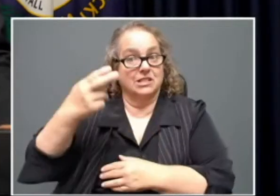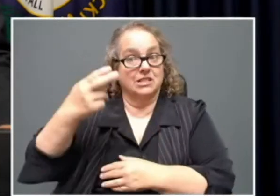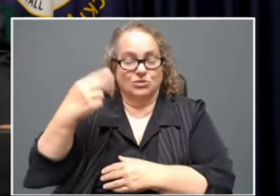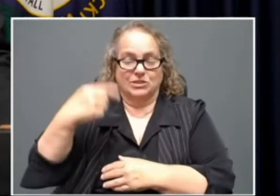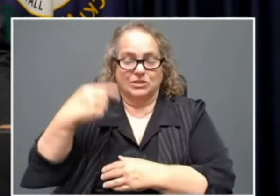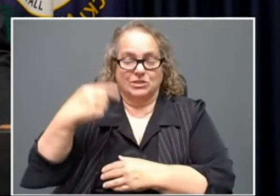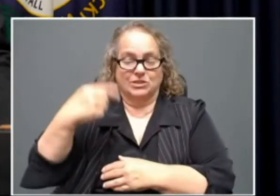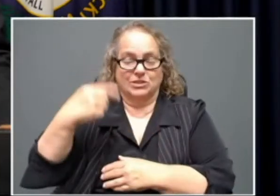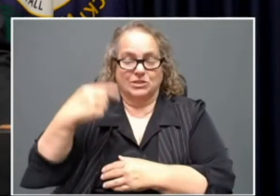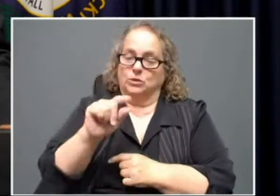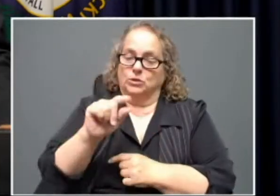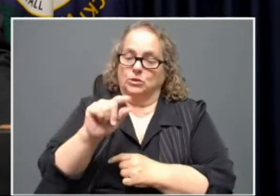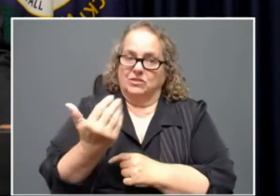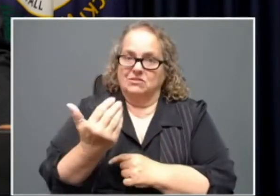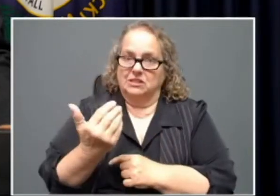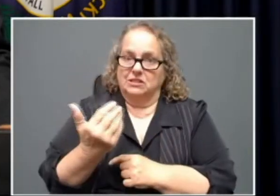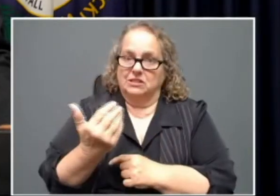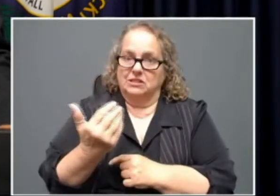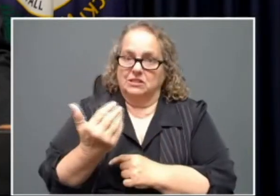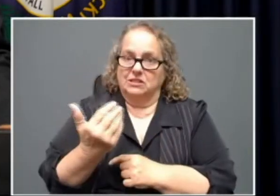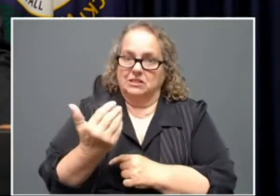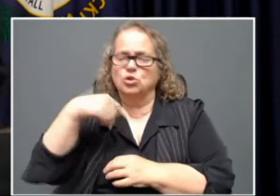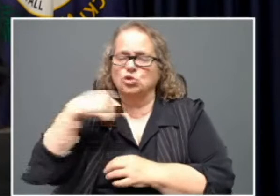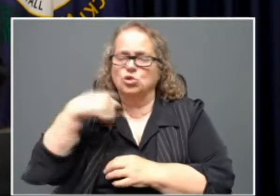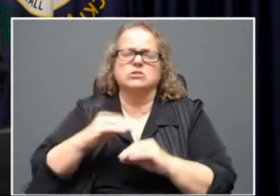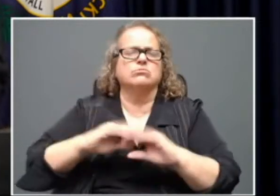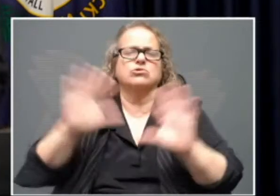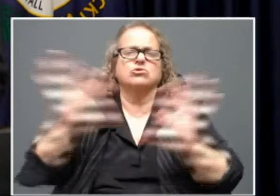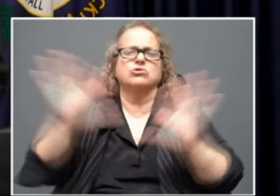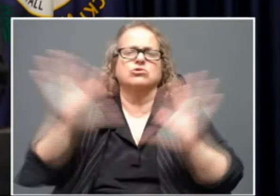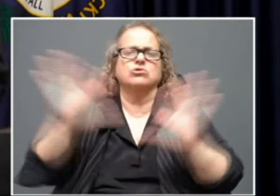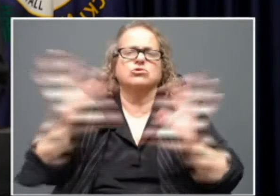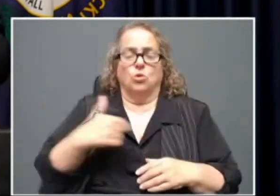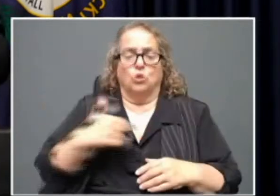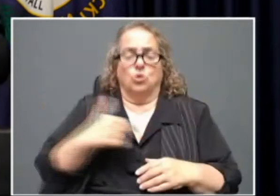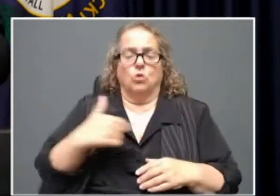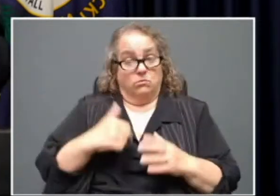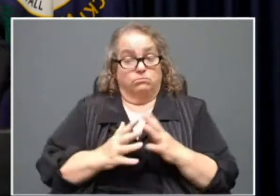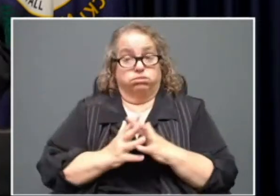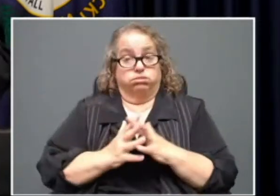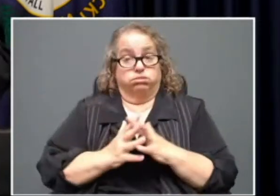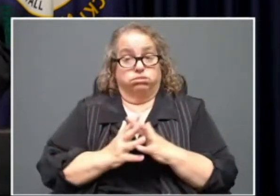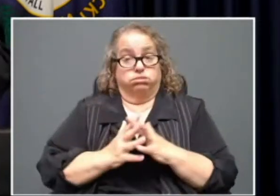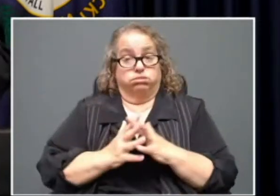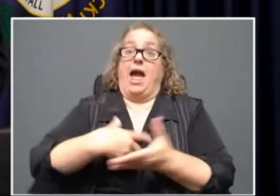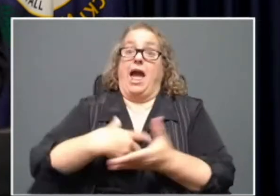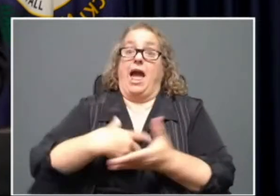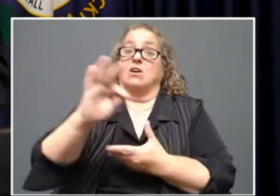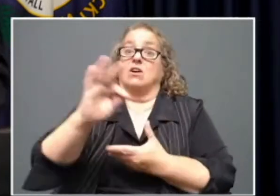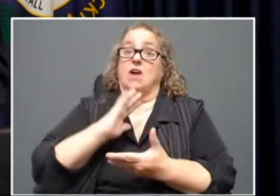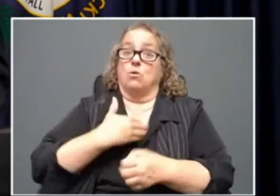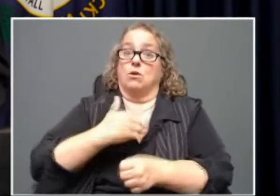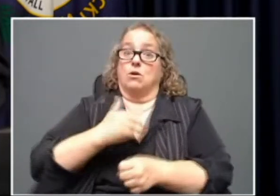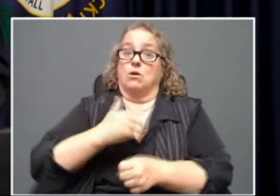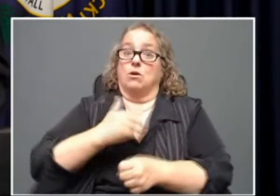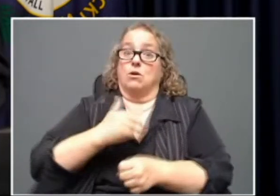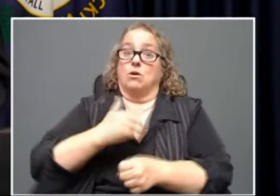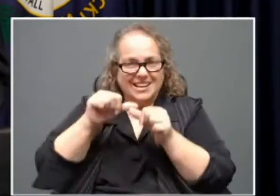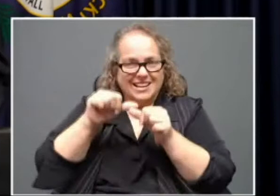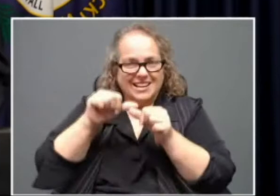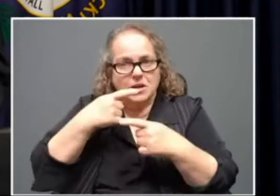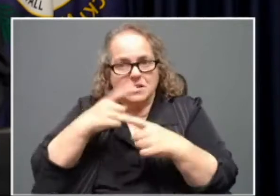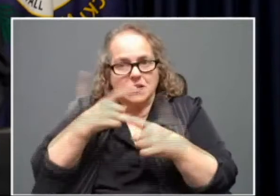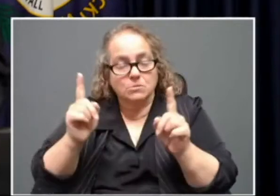2015. Future looks bright. As we emerge from this pandemic, we continue these announcements. A direct sign of